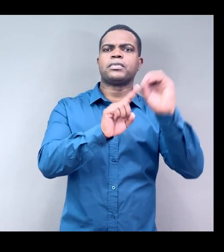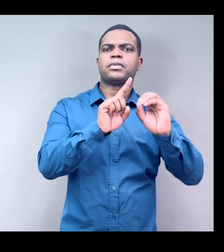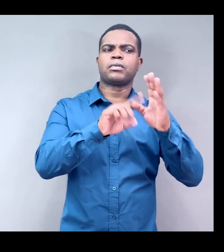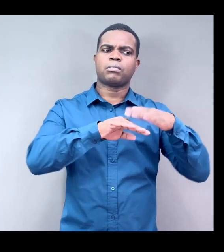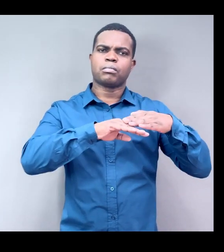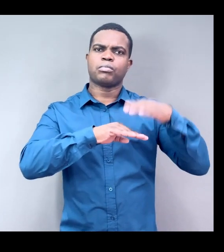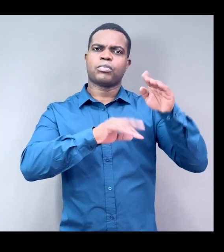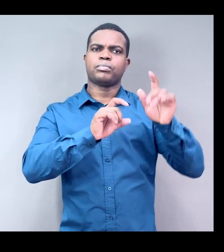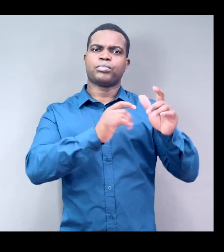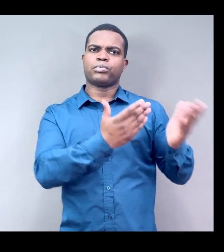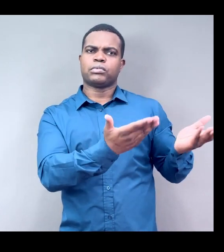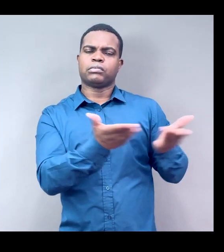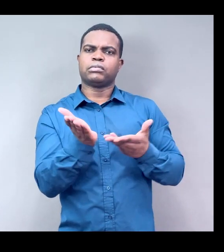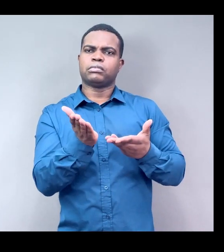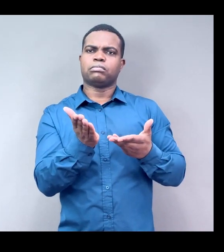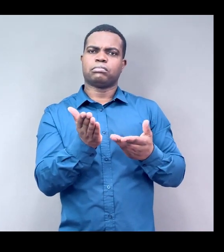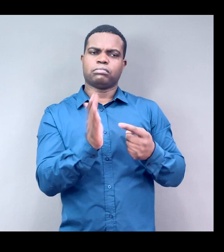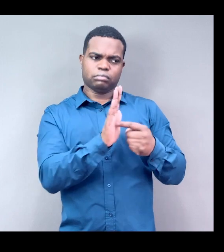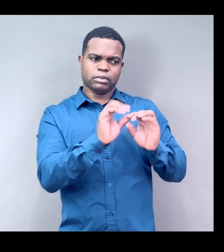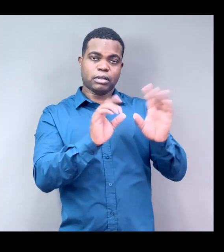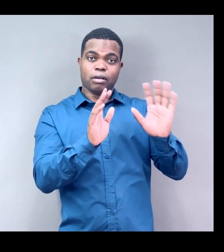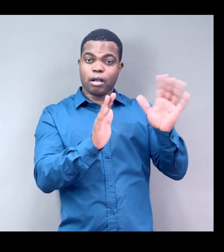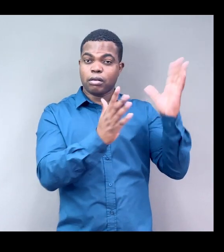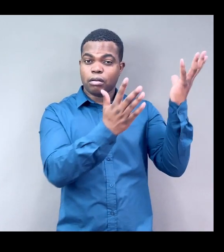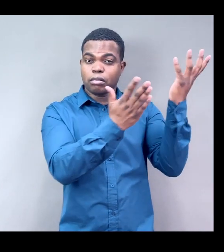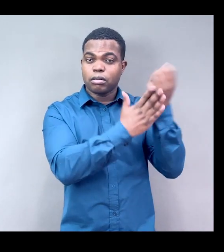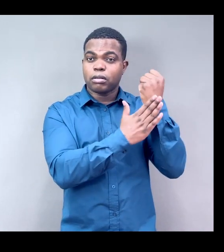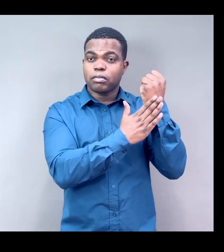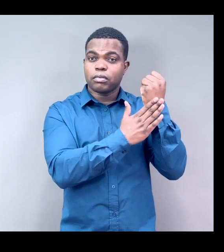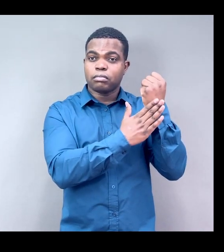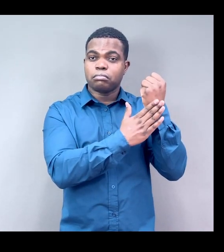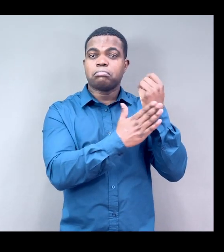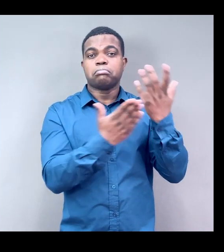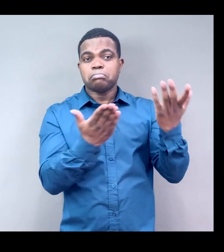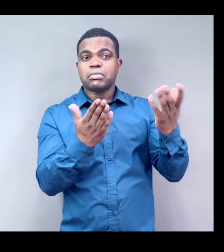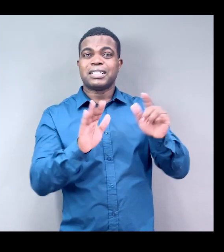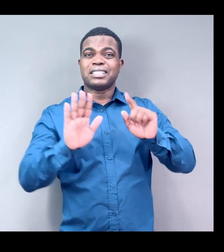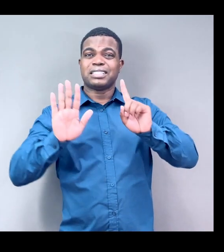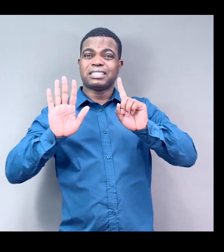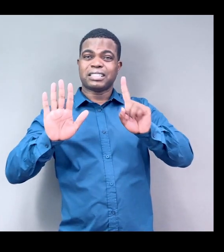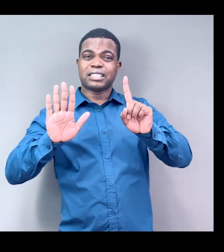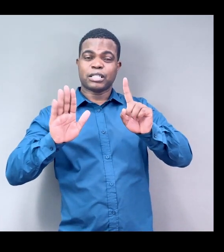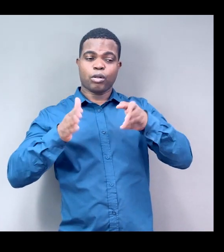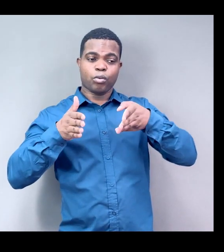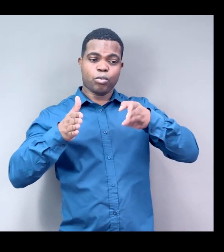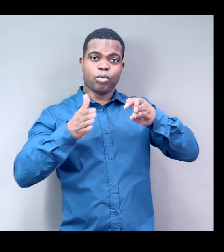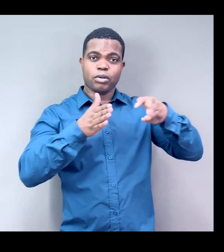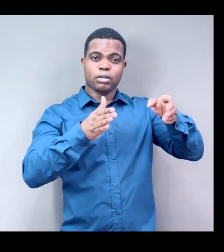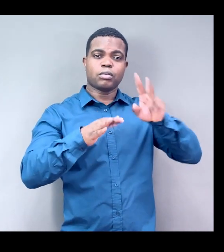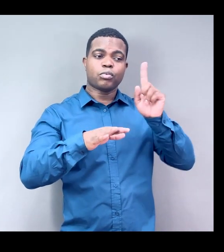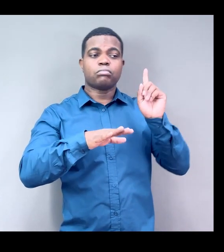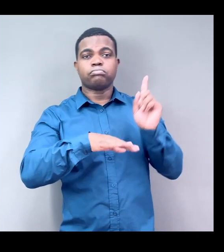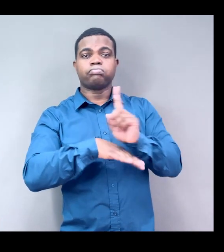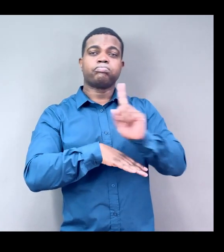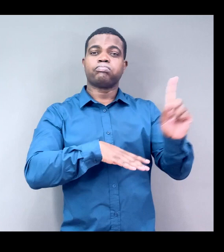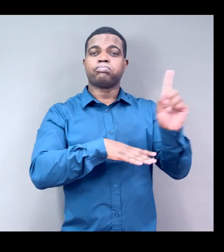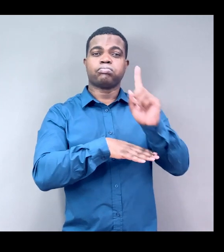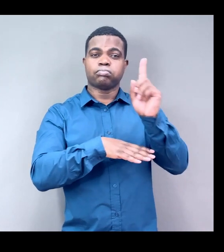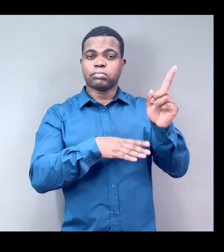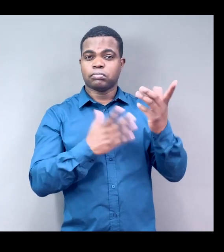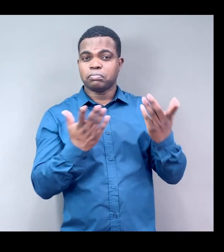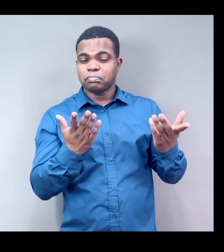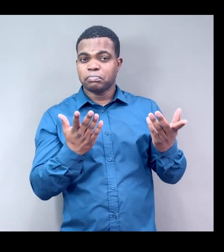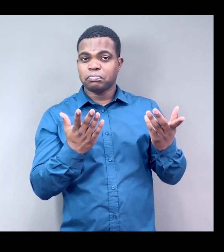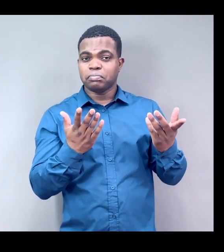have the 50% indicator here. Then, is it achievable? Can you conduct 6